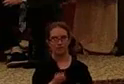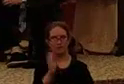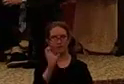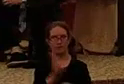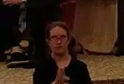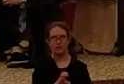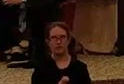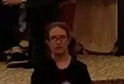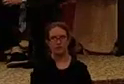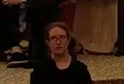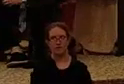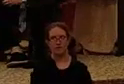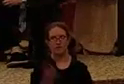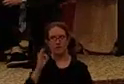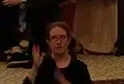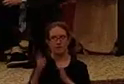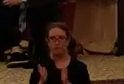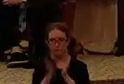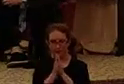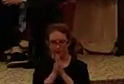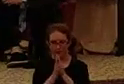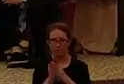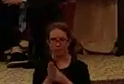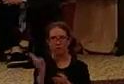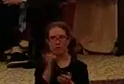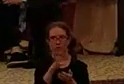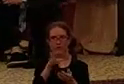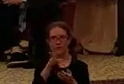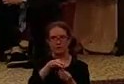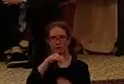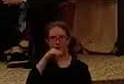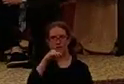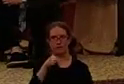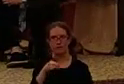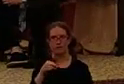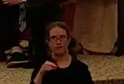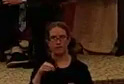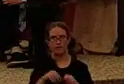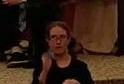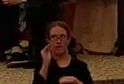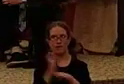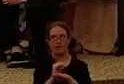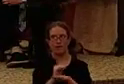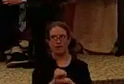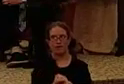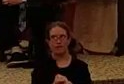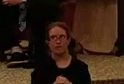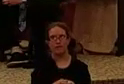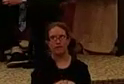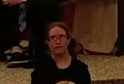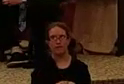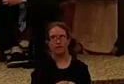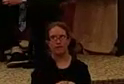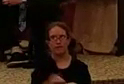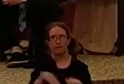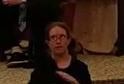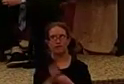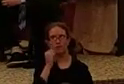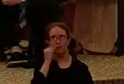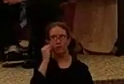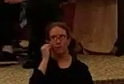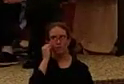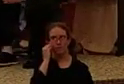church. And the preacher prayed him through to the Holy Ghost. Right there that night, he walked into the house.